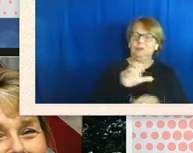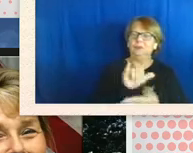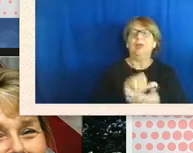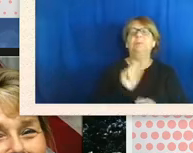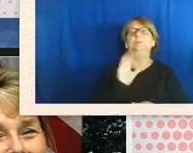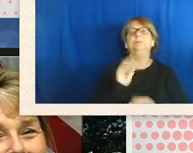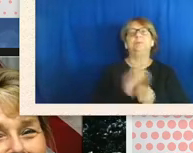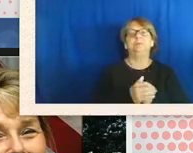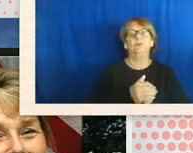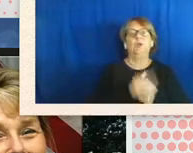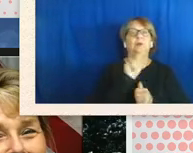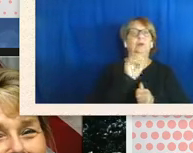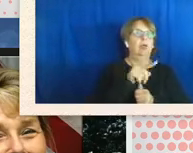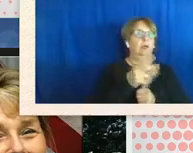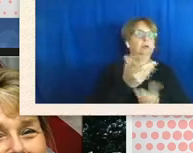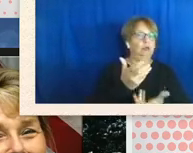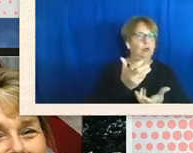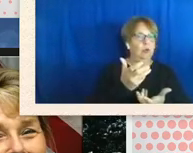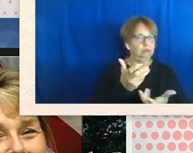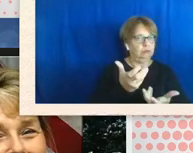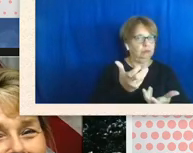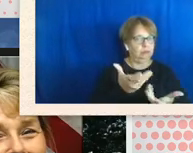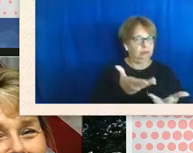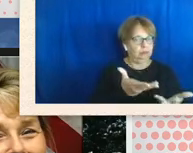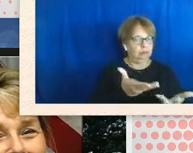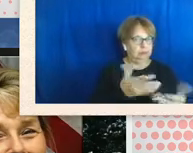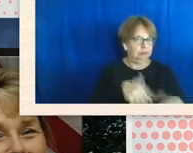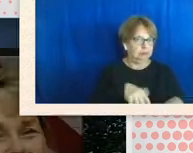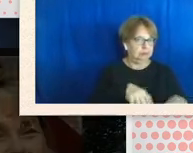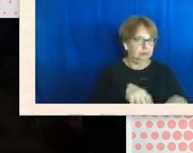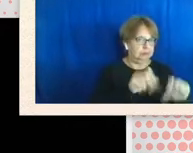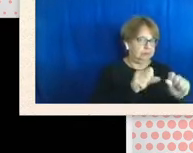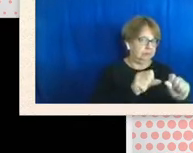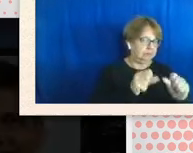want to give them an overview, you and Ed?